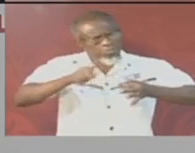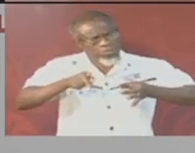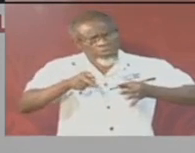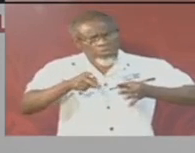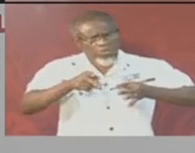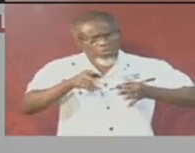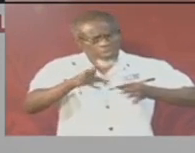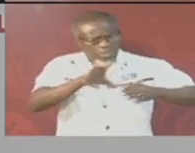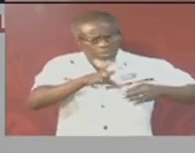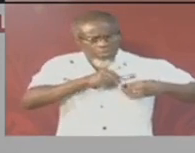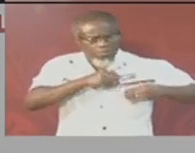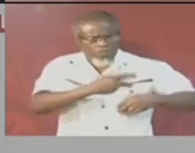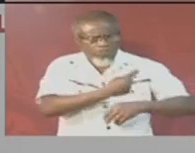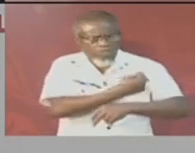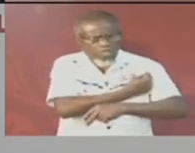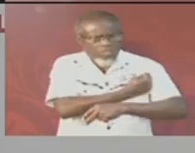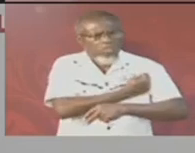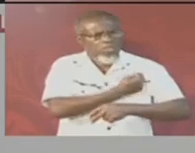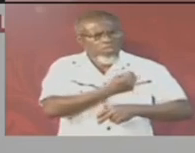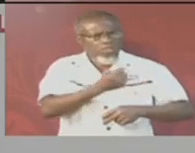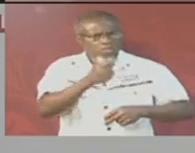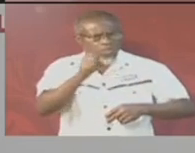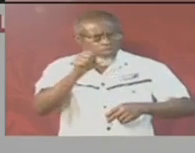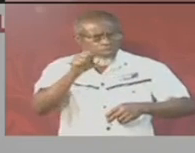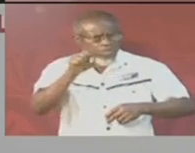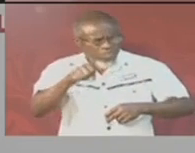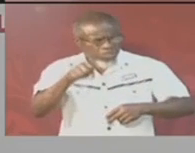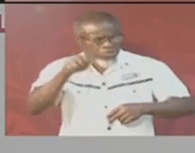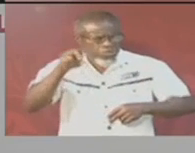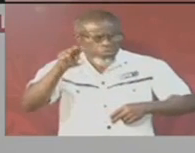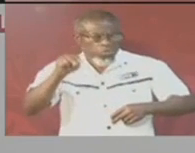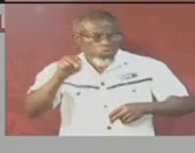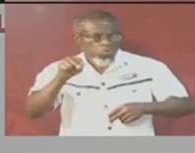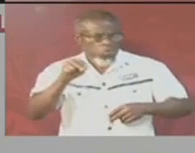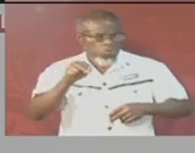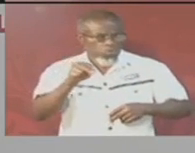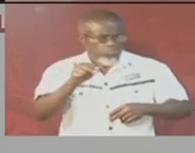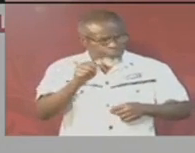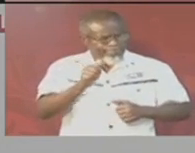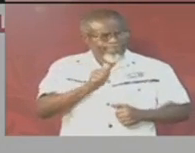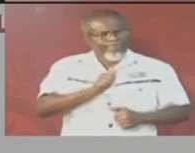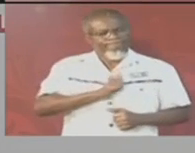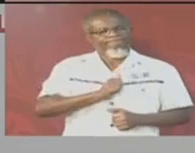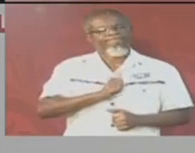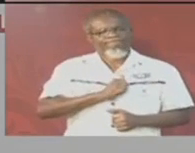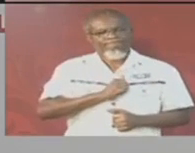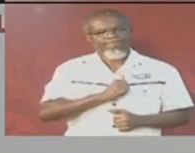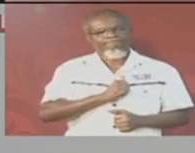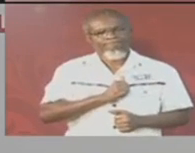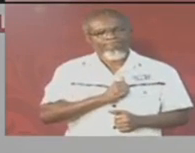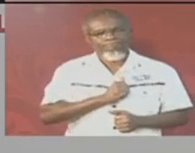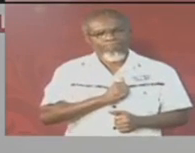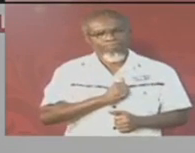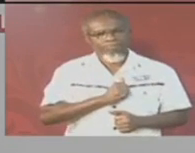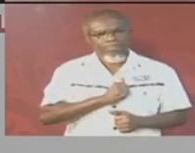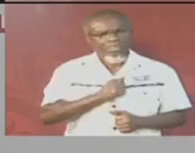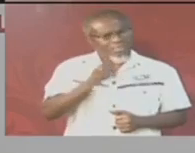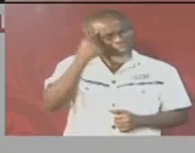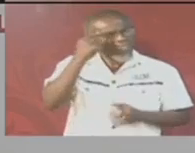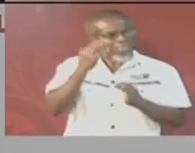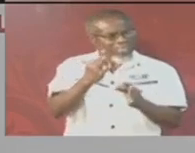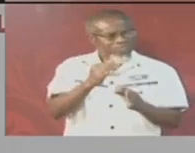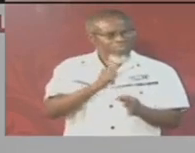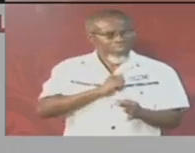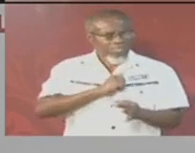the vaccine is a very individual and personal thing. That remains largely unchallenged. The